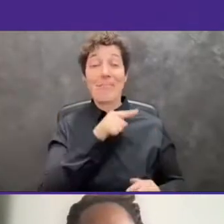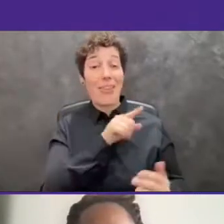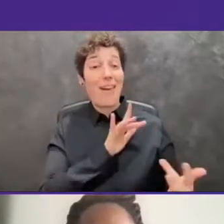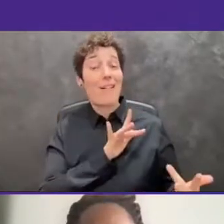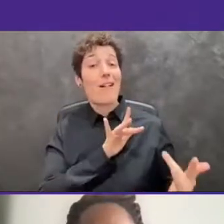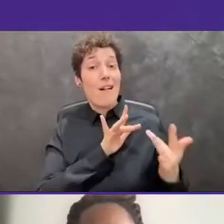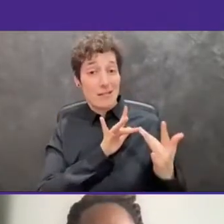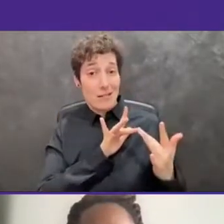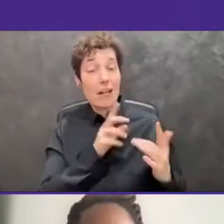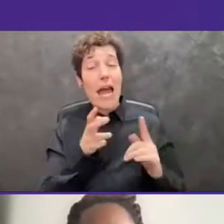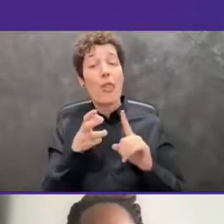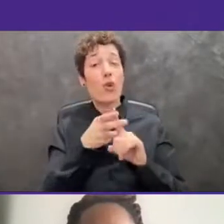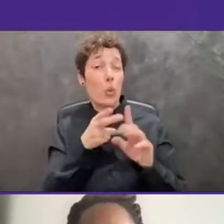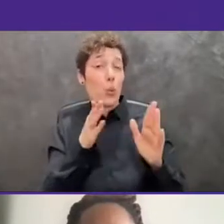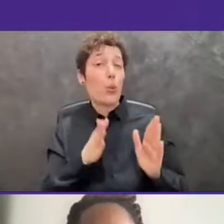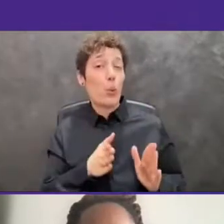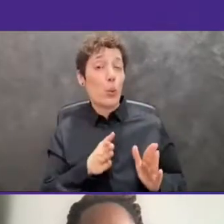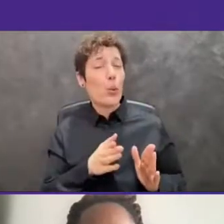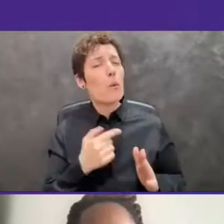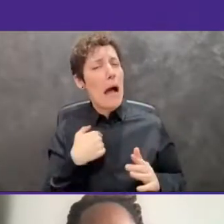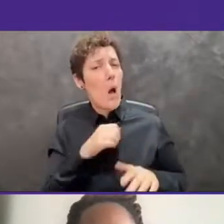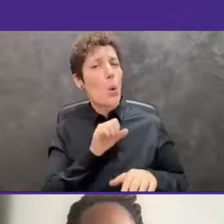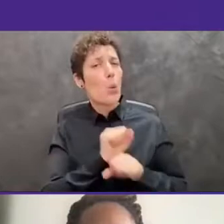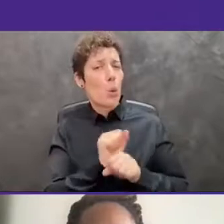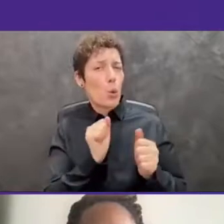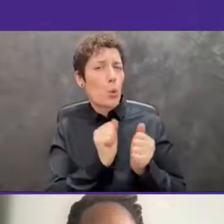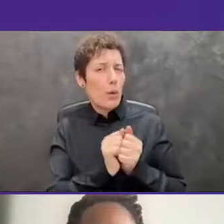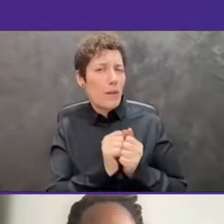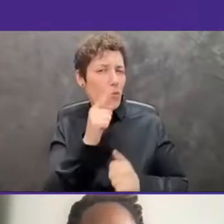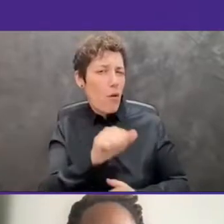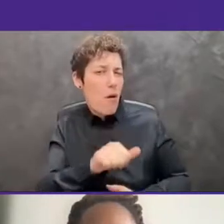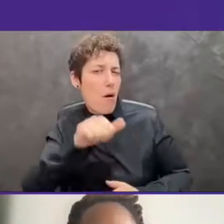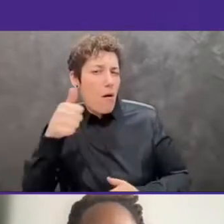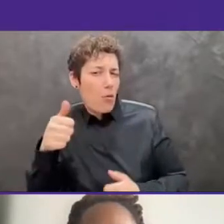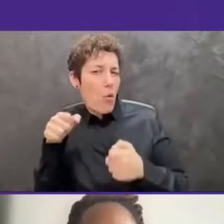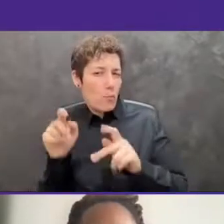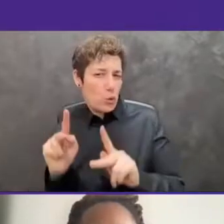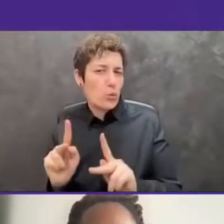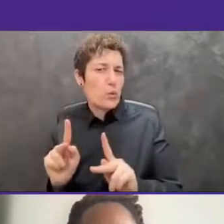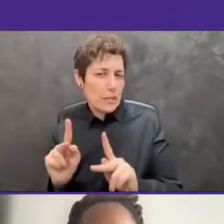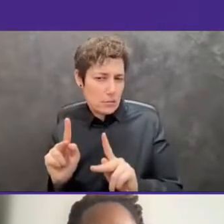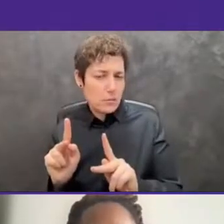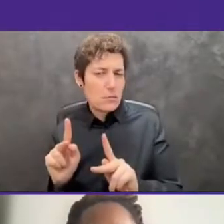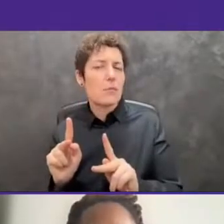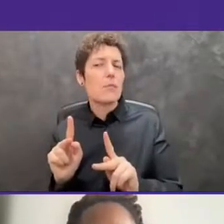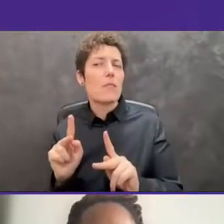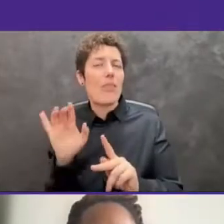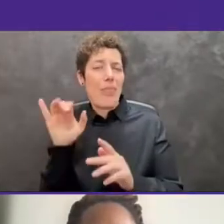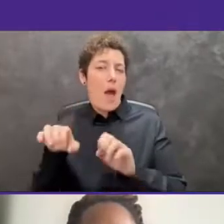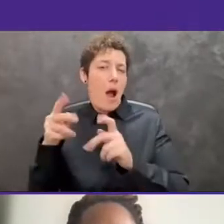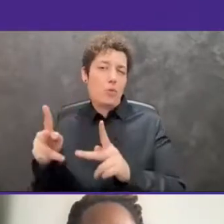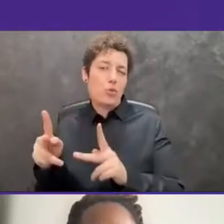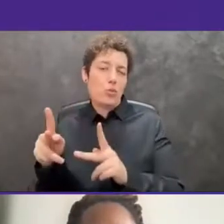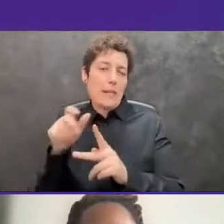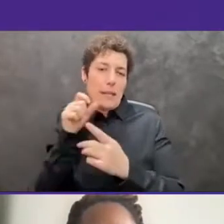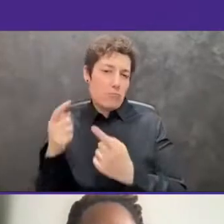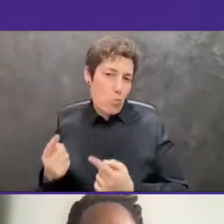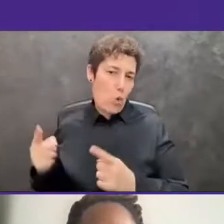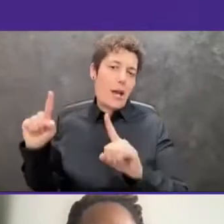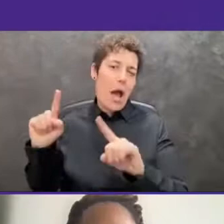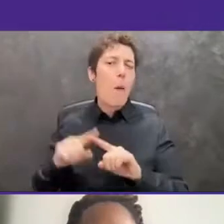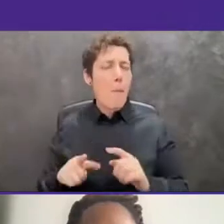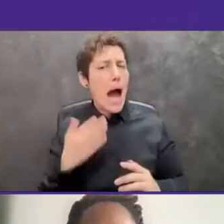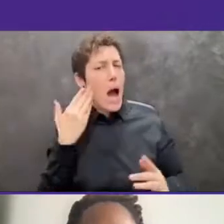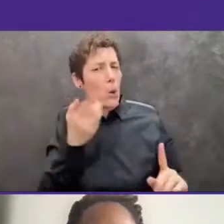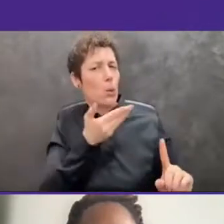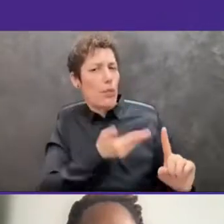the recruiter is someone that I'd worked with on another opportunity that didn't materialize in the past. So